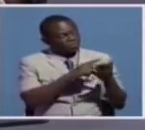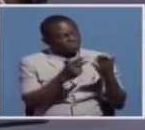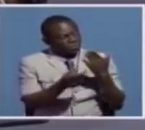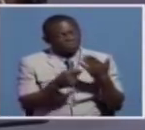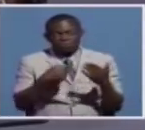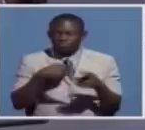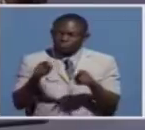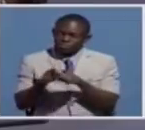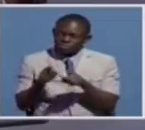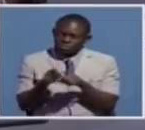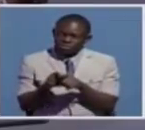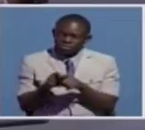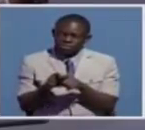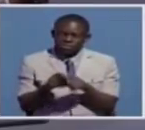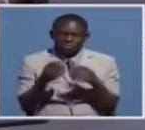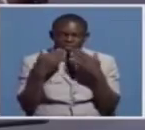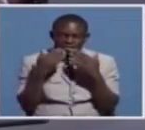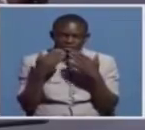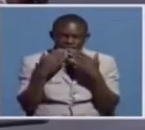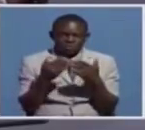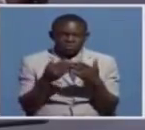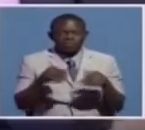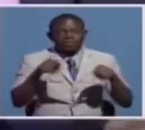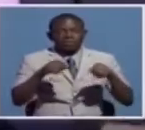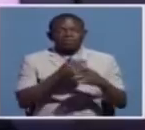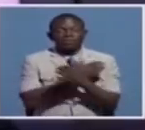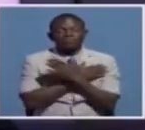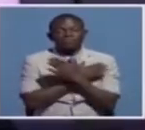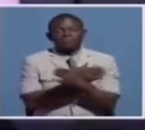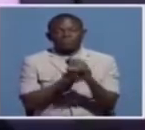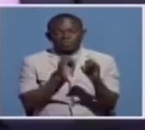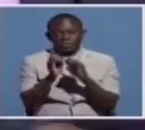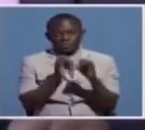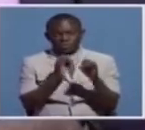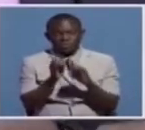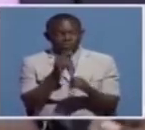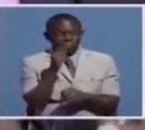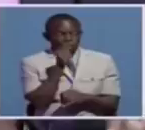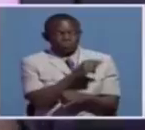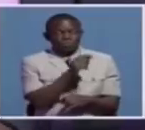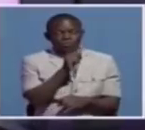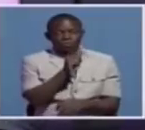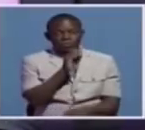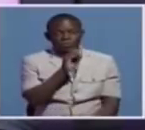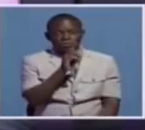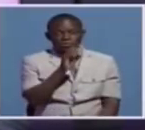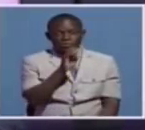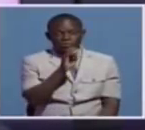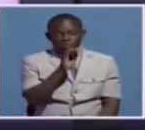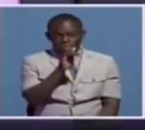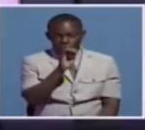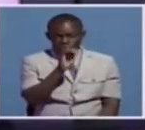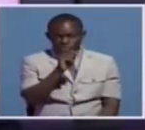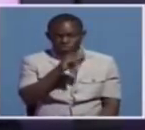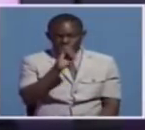program. Thank you. Thanks. You've been watching Sunday Interview. Our guest this evening was Tilyenji Kaunda, the fourth born